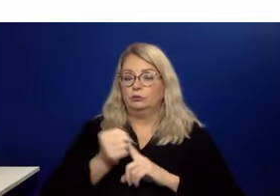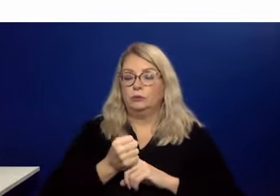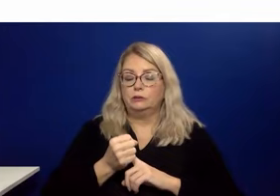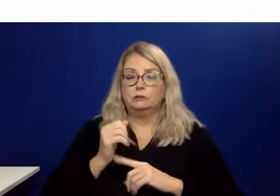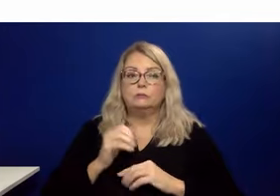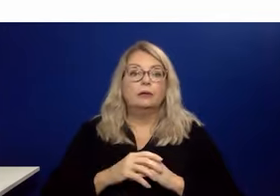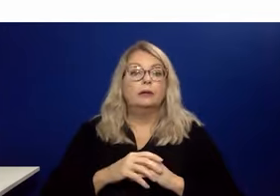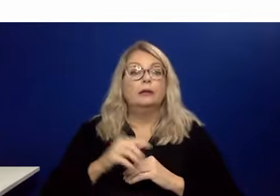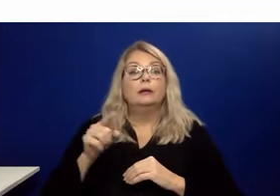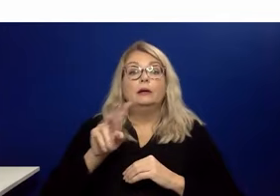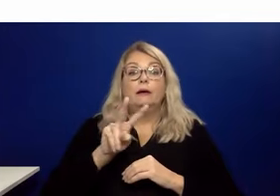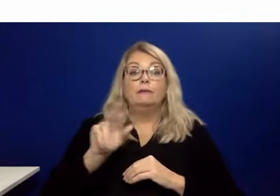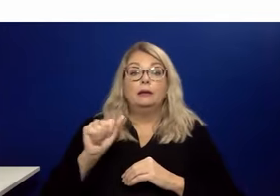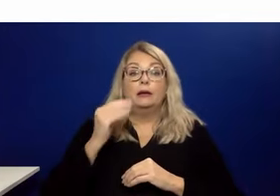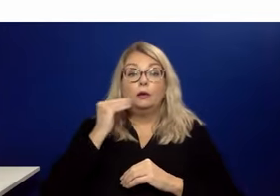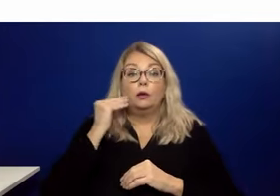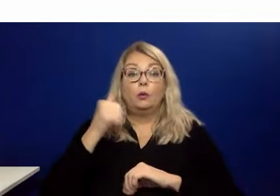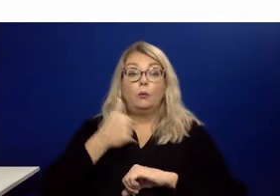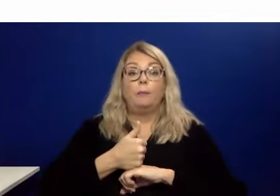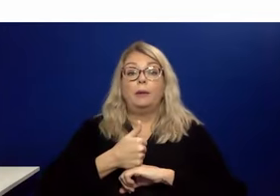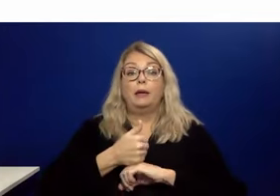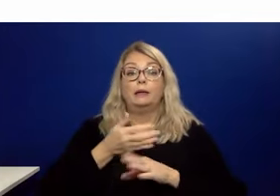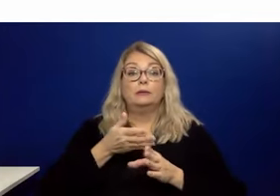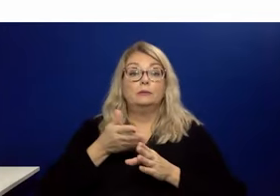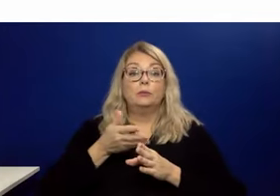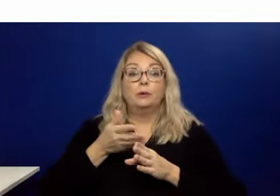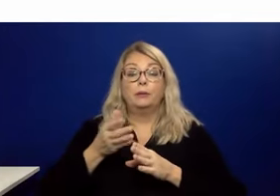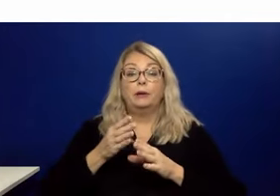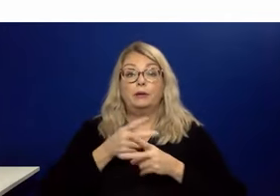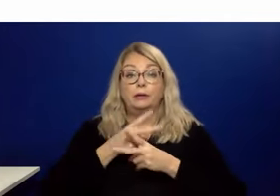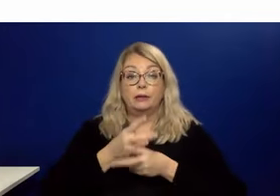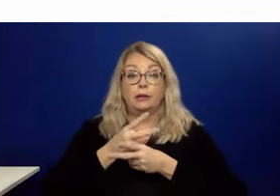one's interesting. I think Dr. Slayton mentioned that was what her mother may have had.